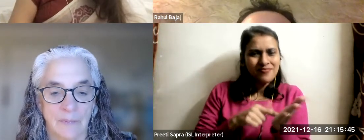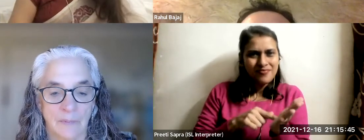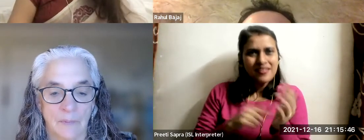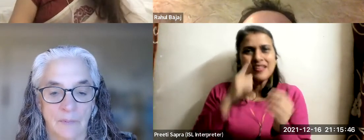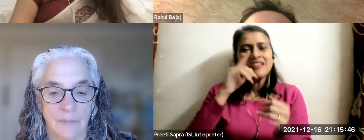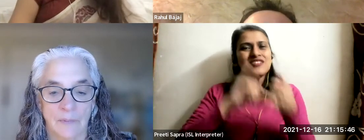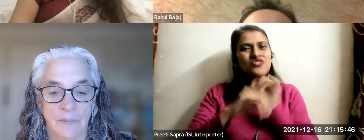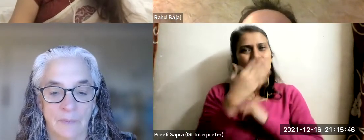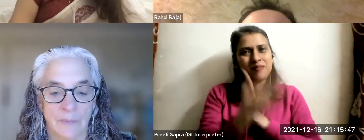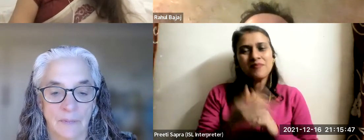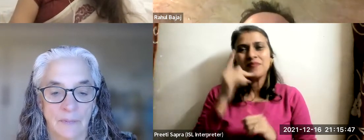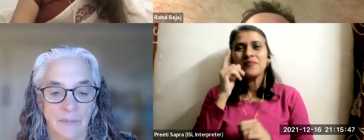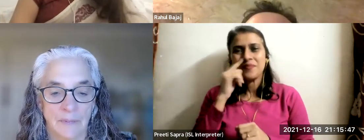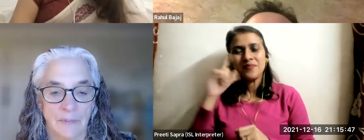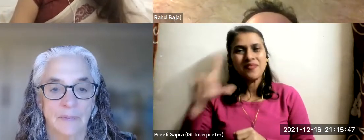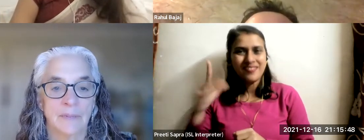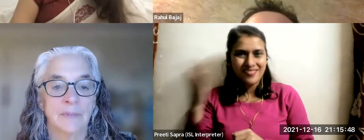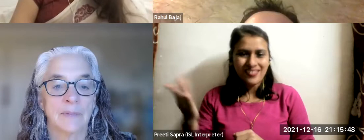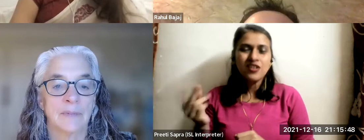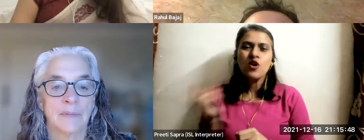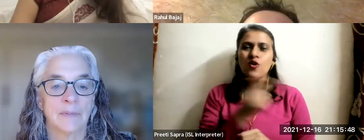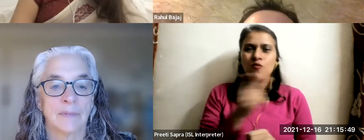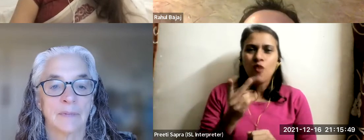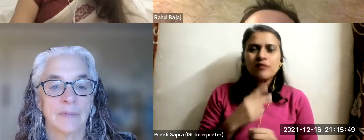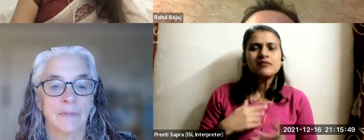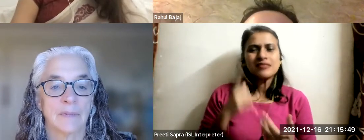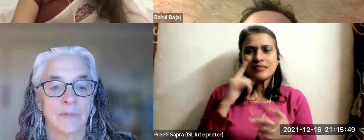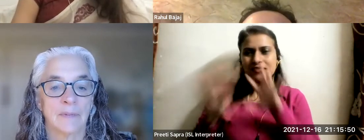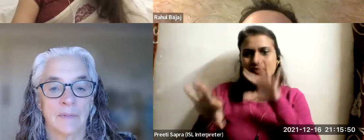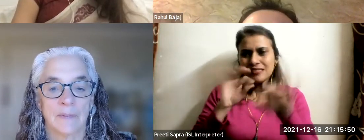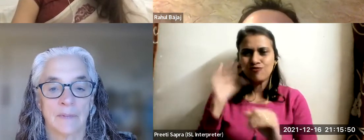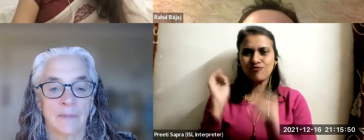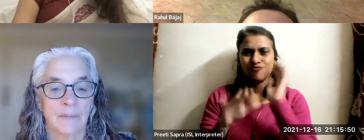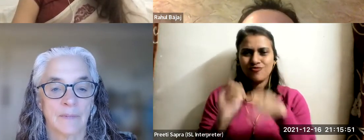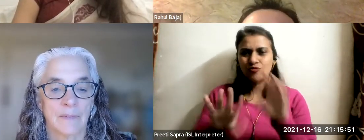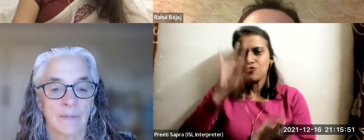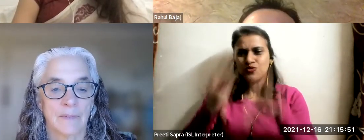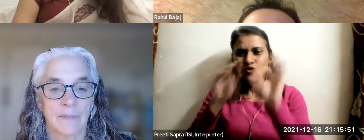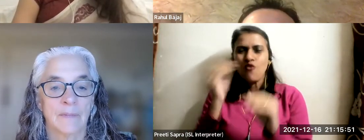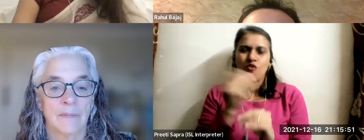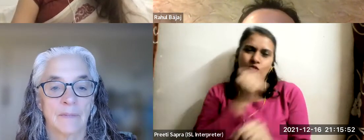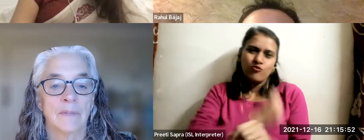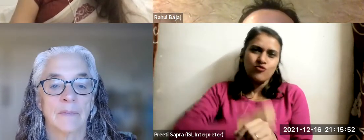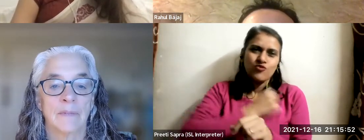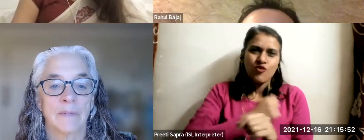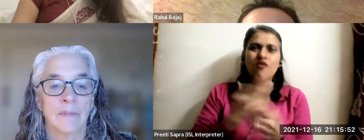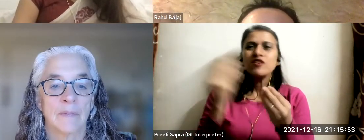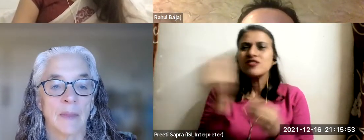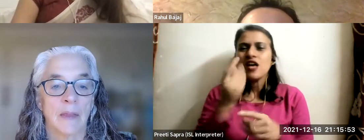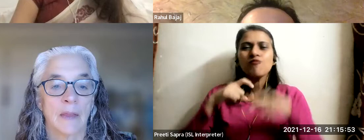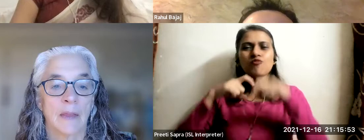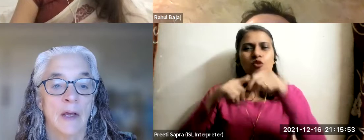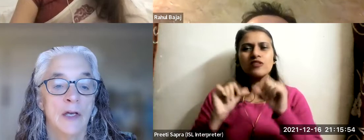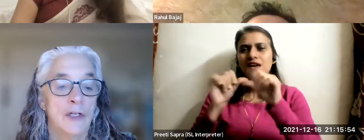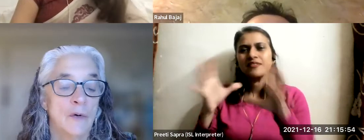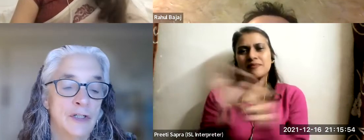another additional audio channel of having to navigate the questions and chat. But I do apologize for any questions we couldn't get